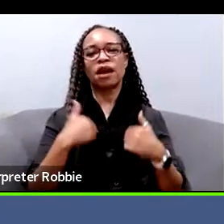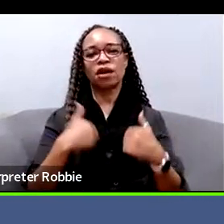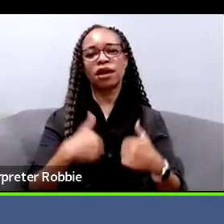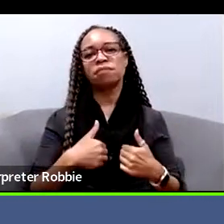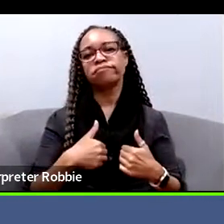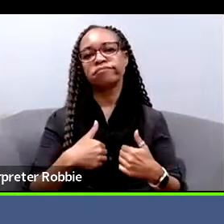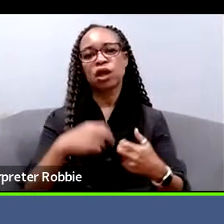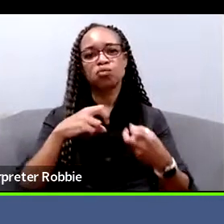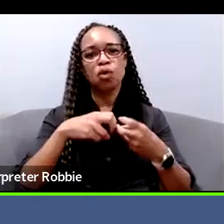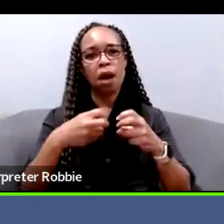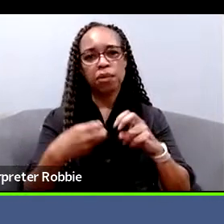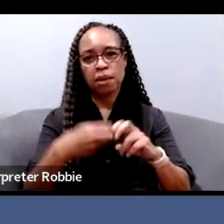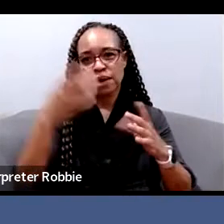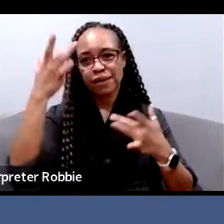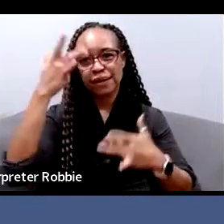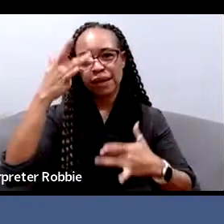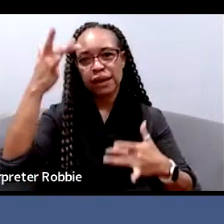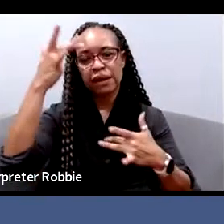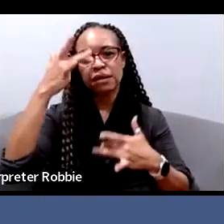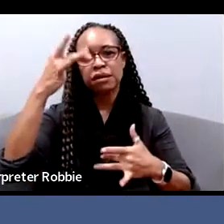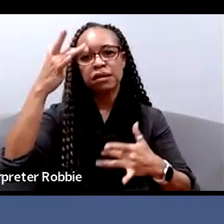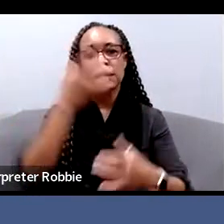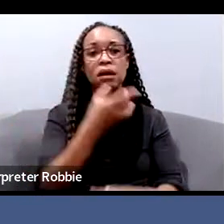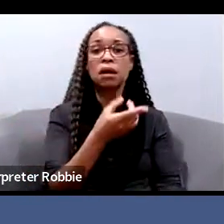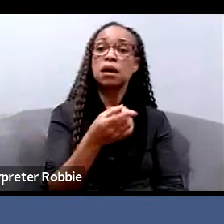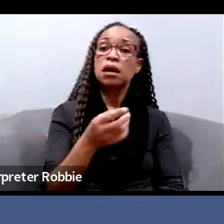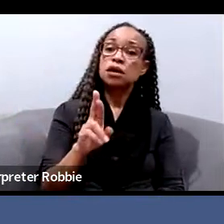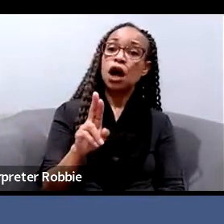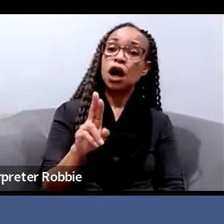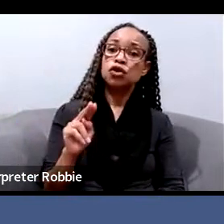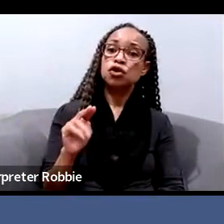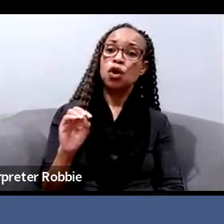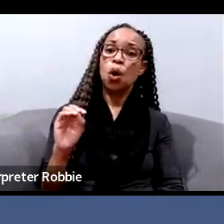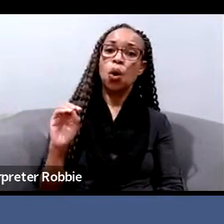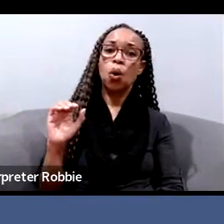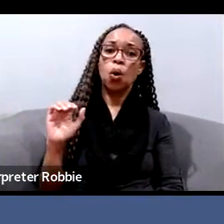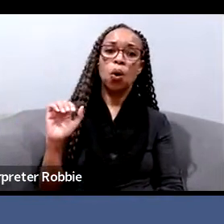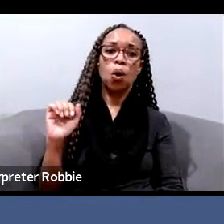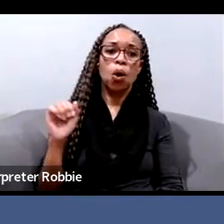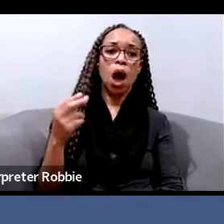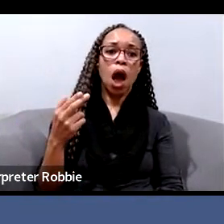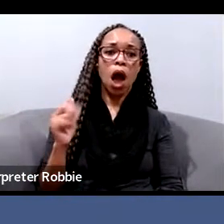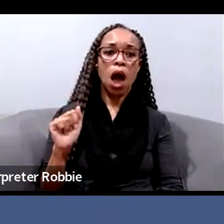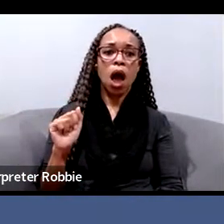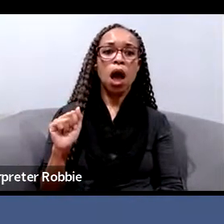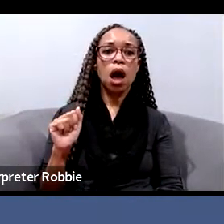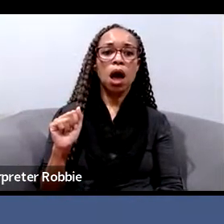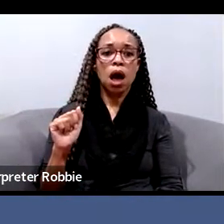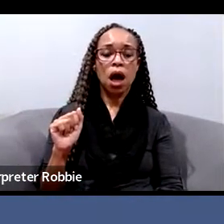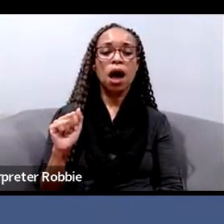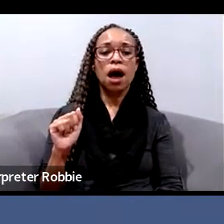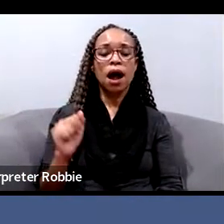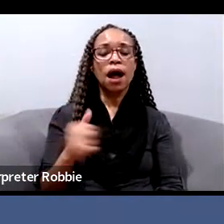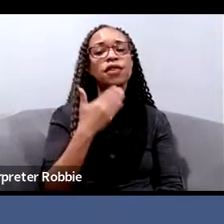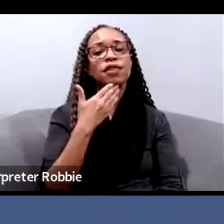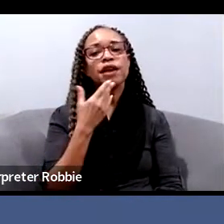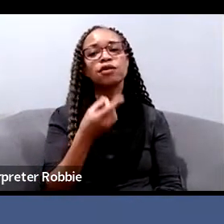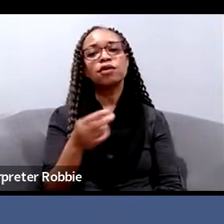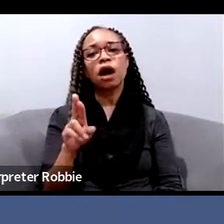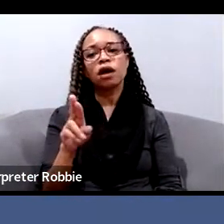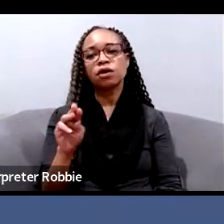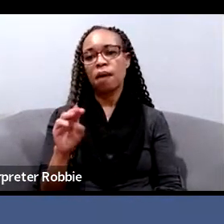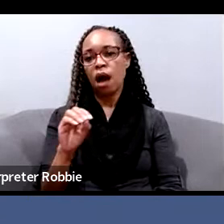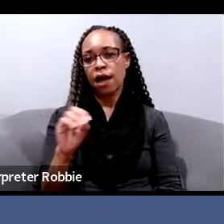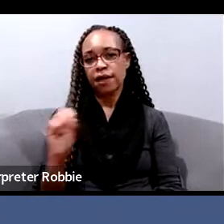worse. Cool. Dr. Noha. Thank you. Yeah, thanks for that, Dr. Moss. I